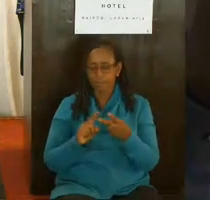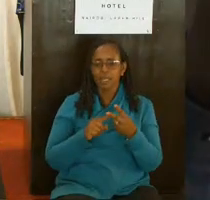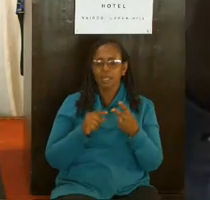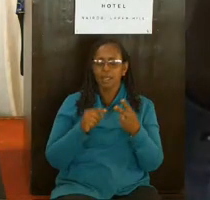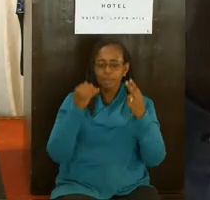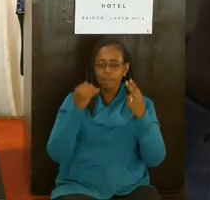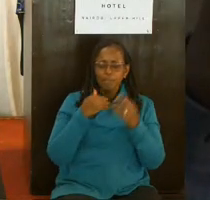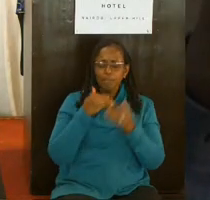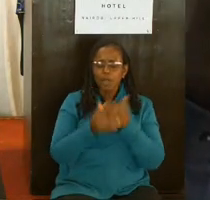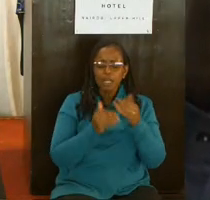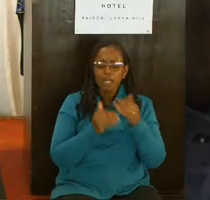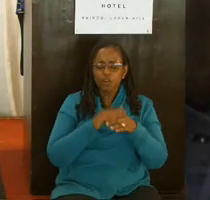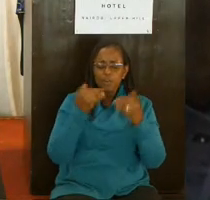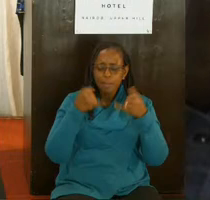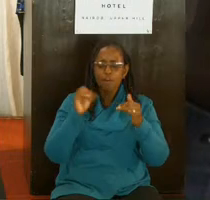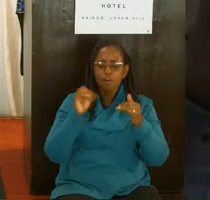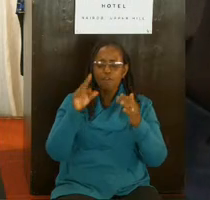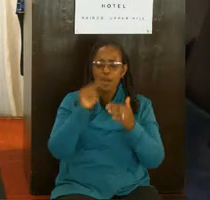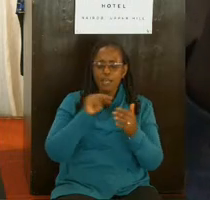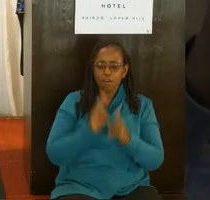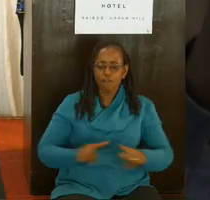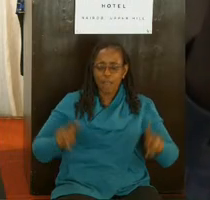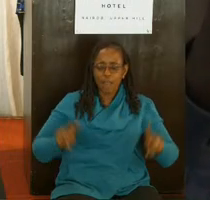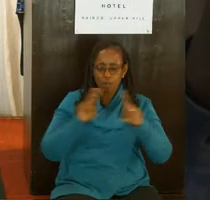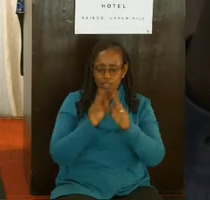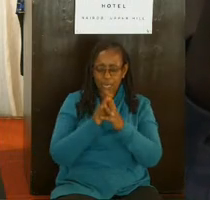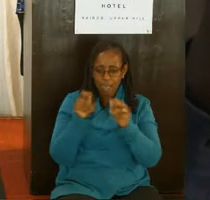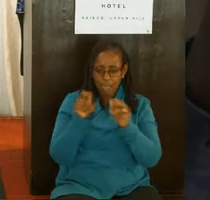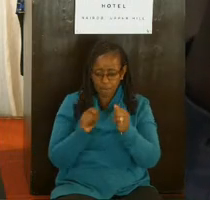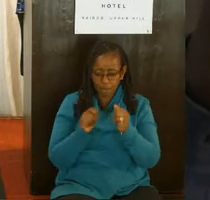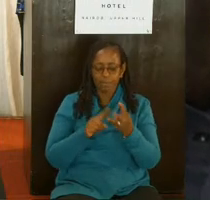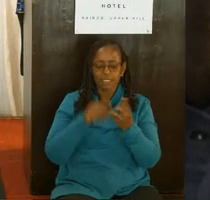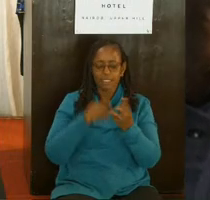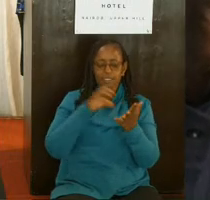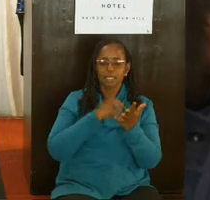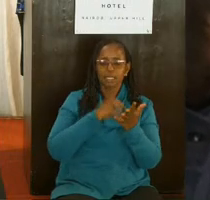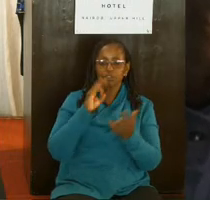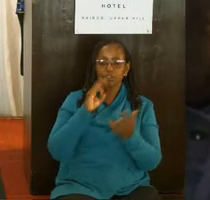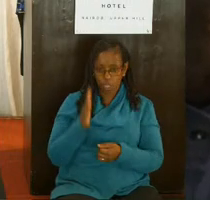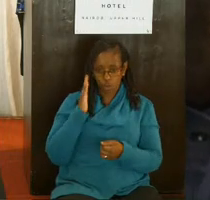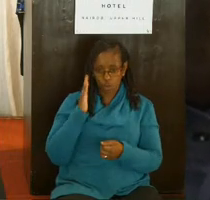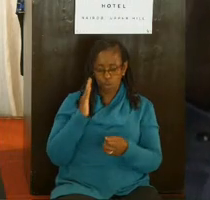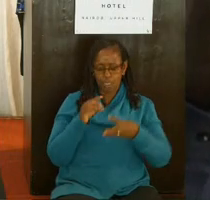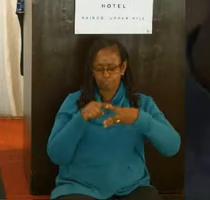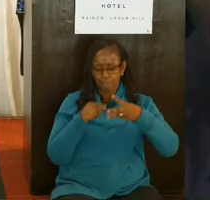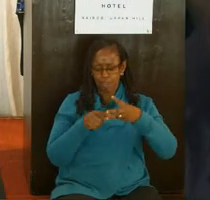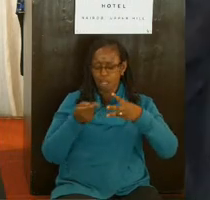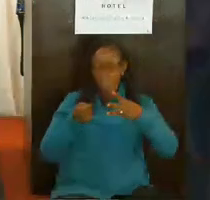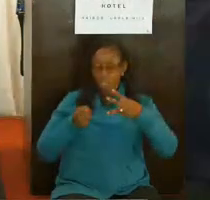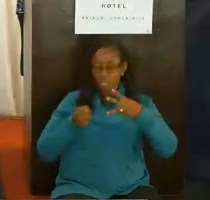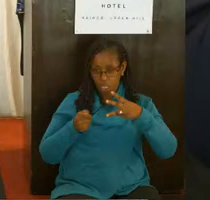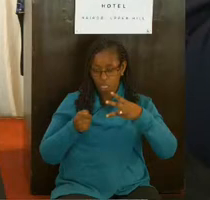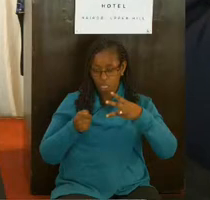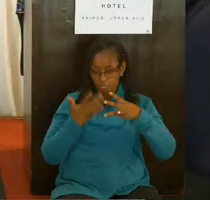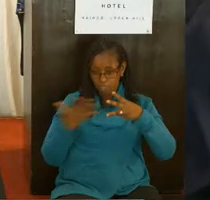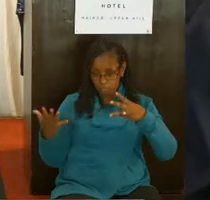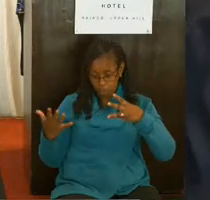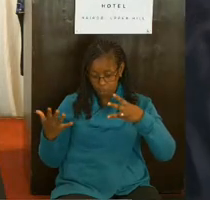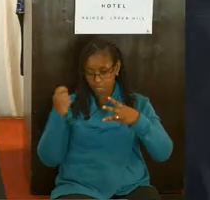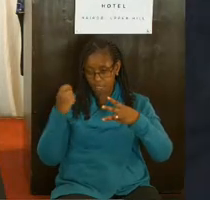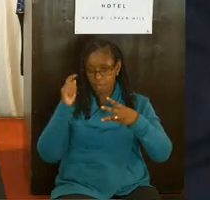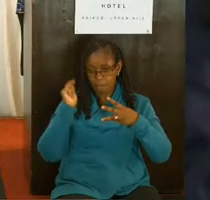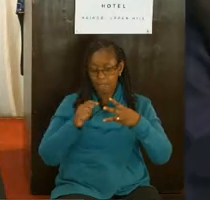values and principles of governance as well as also the status of security of the country those are two three key elements but as